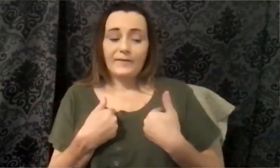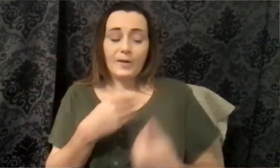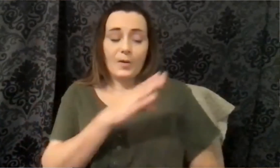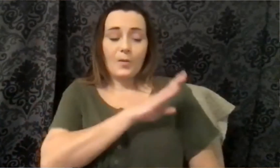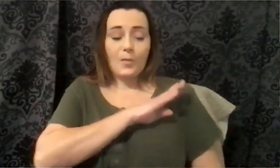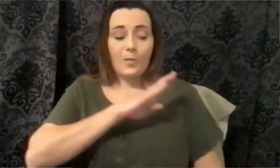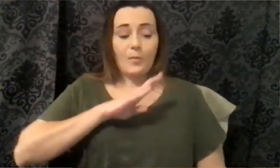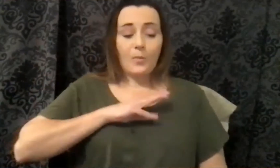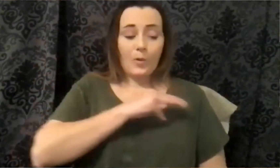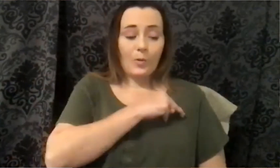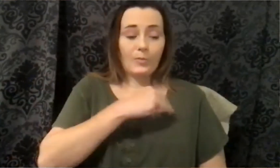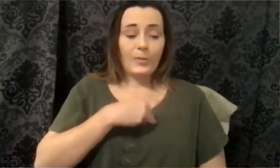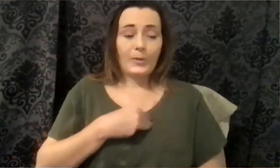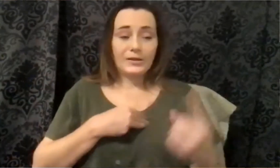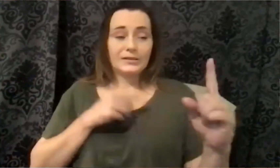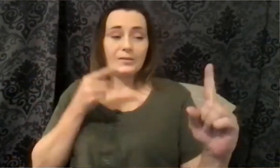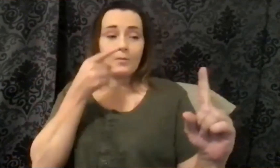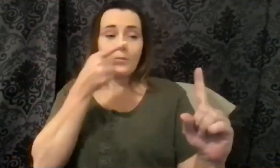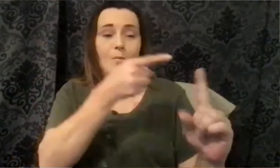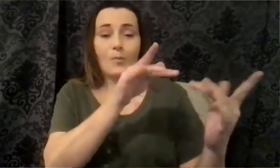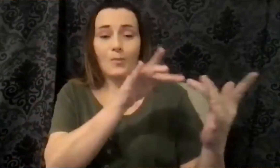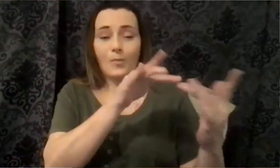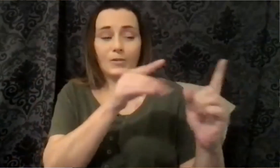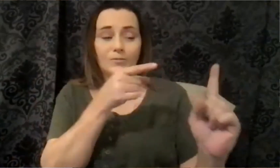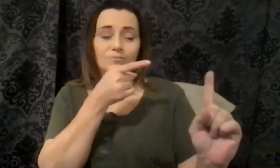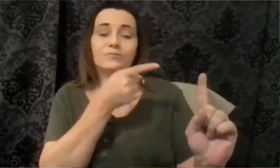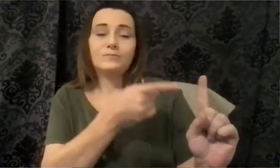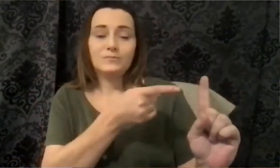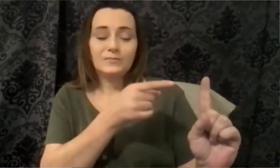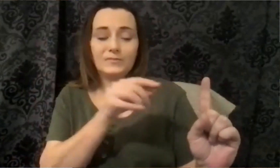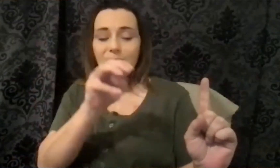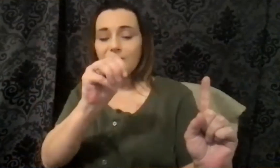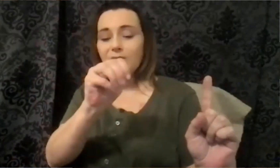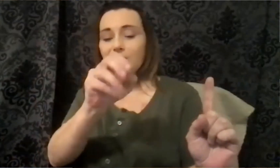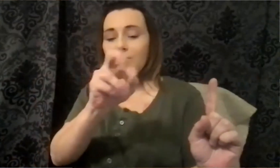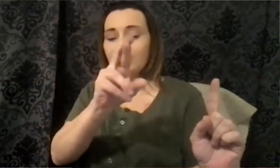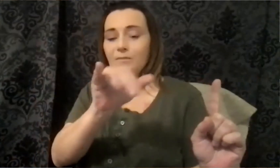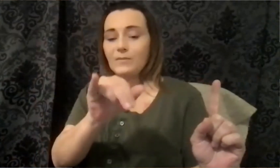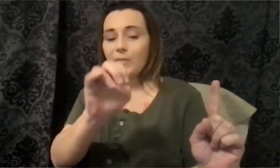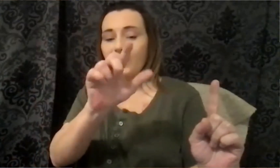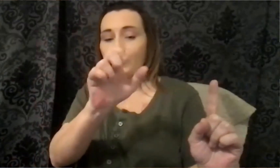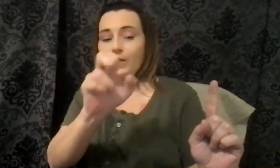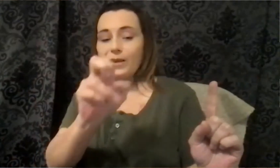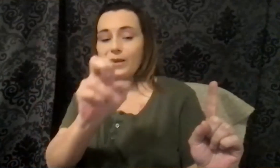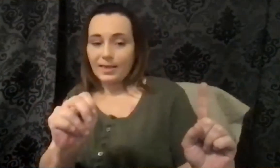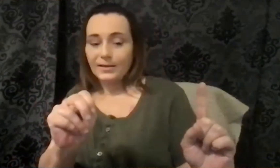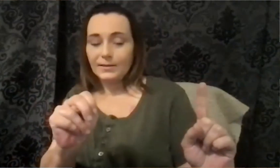the case of the SPAD, the point person was Mary Ellen P. Tragically,